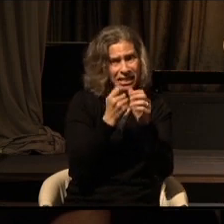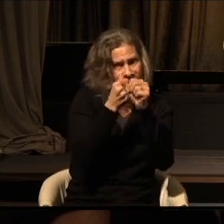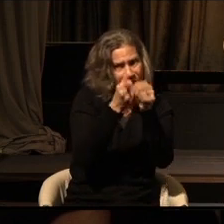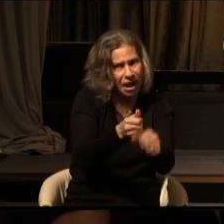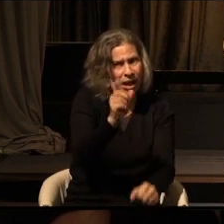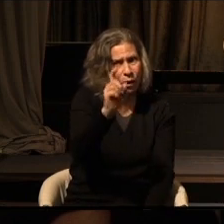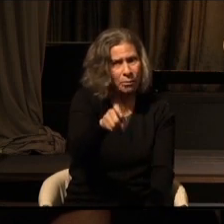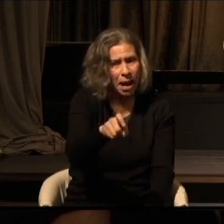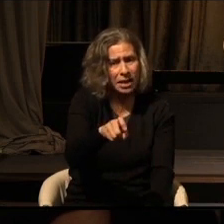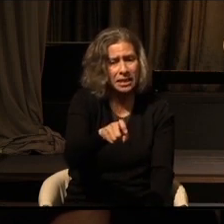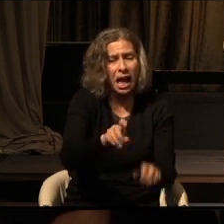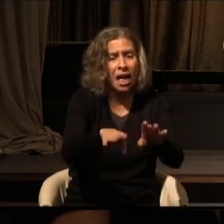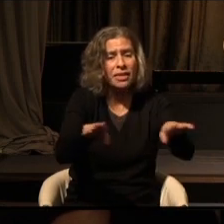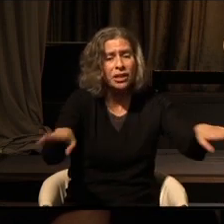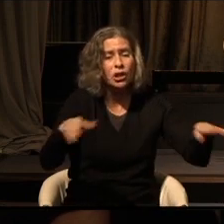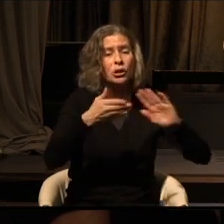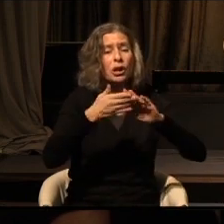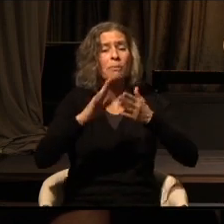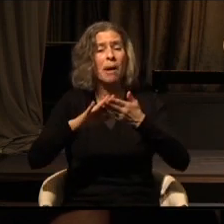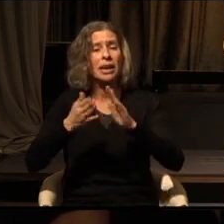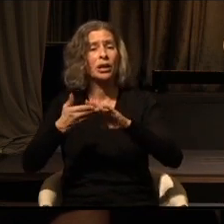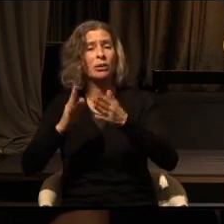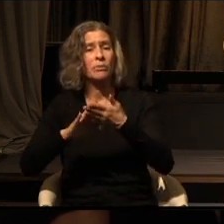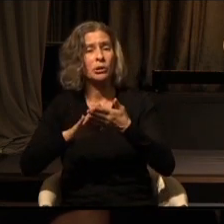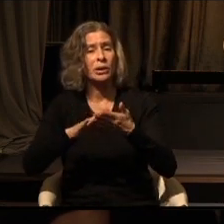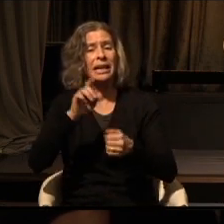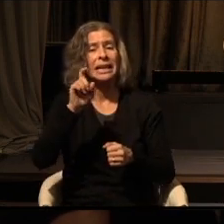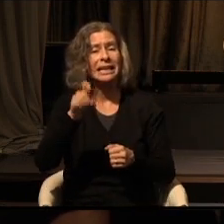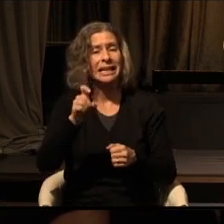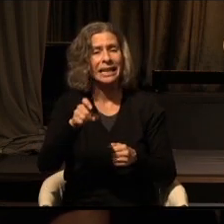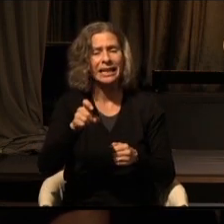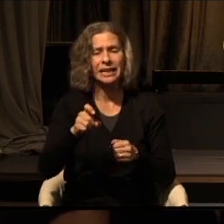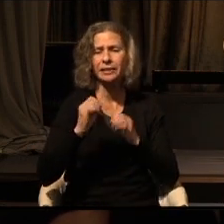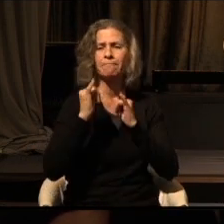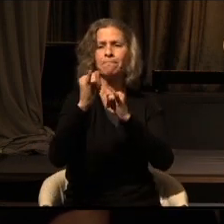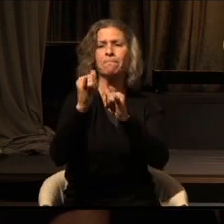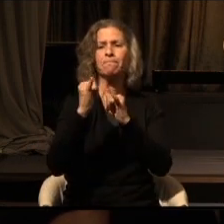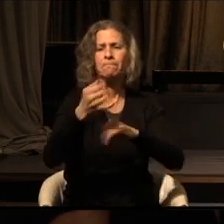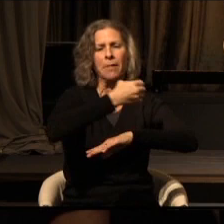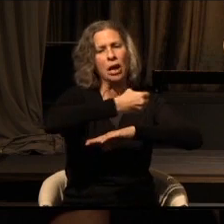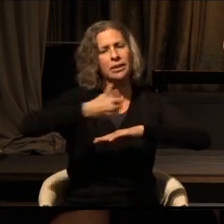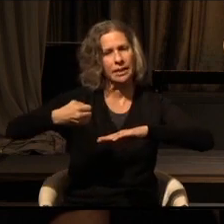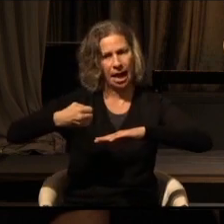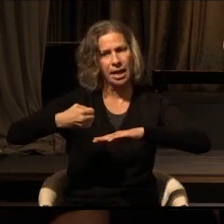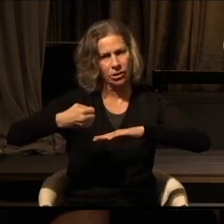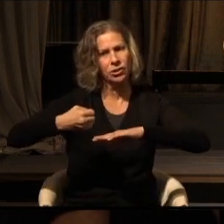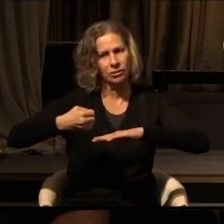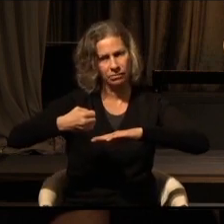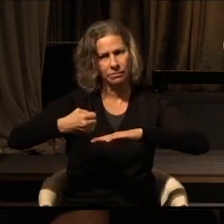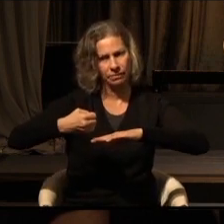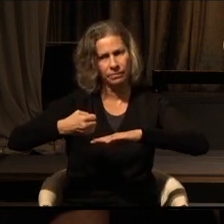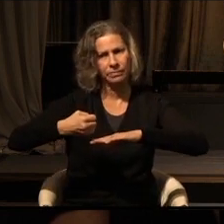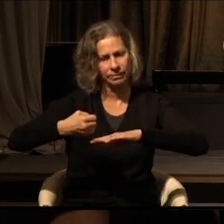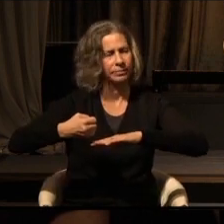The kids in my community deserve to see themselves reflected on stage.